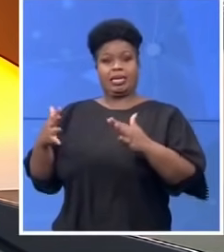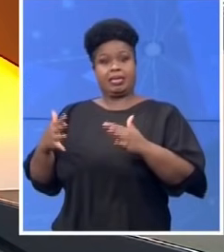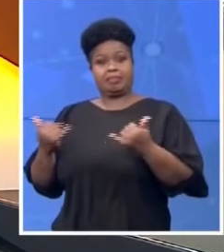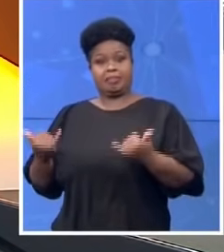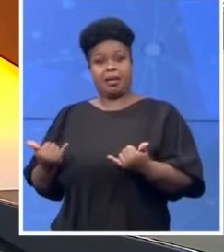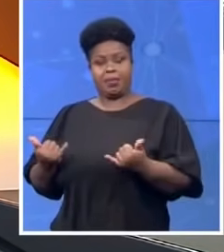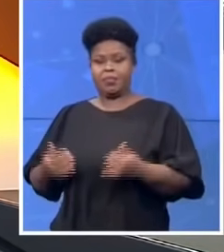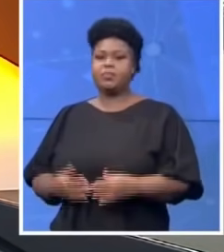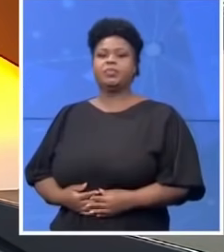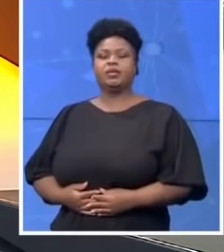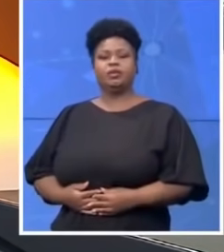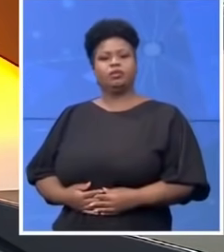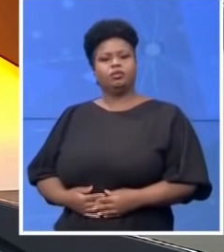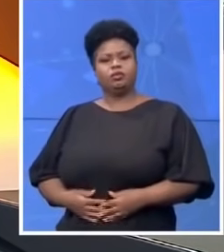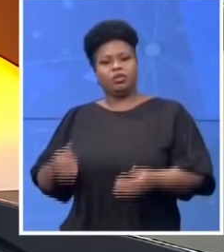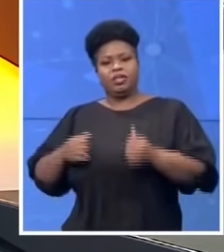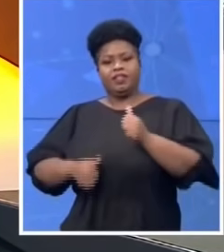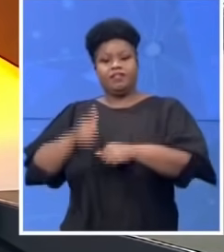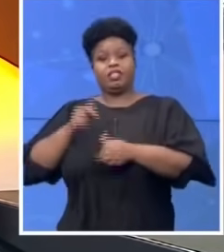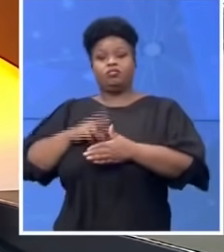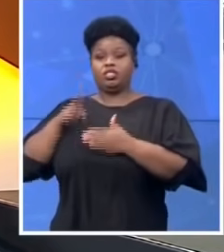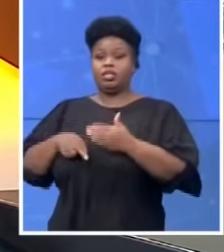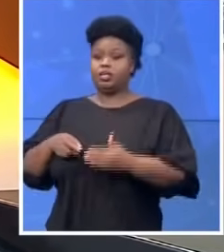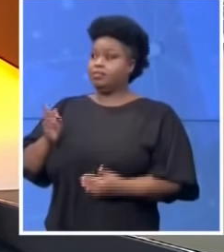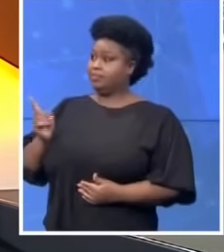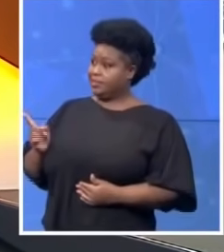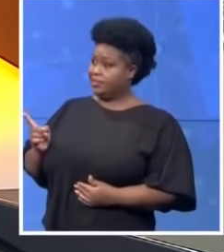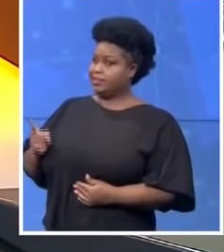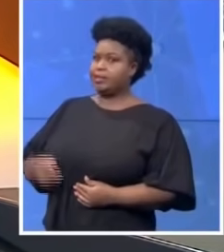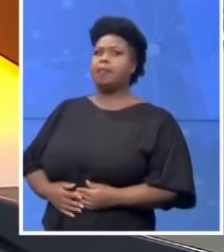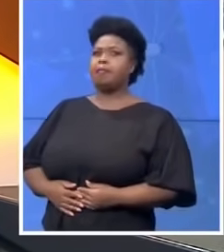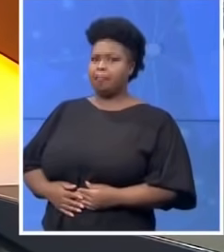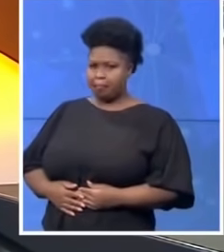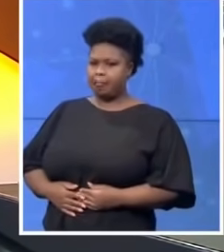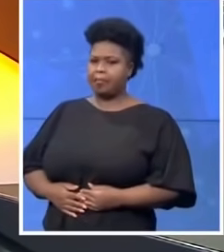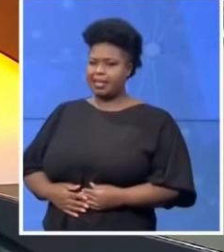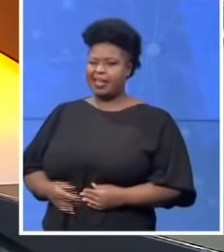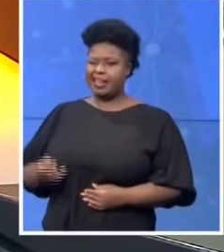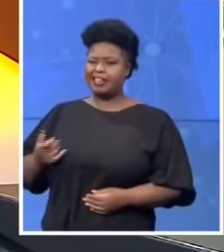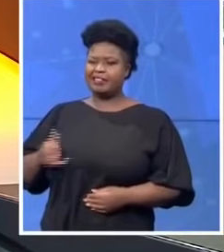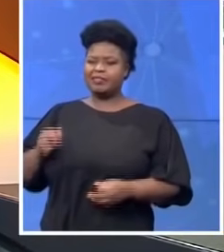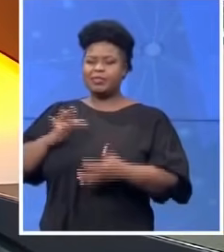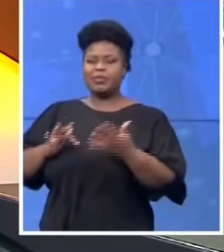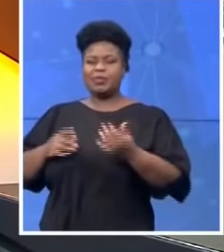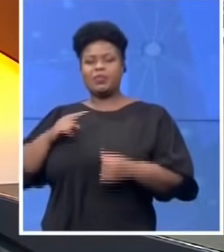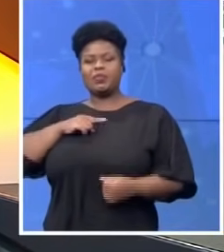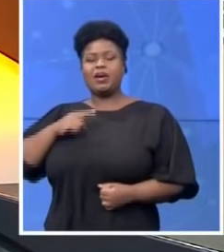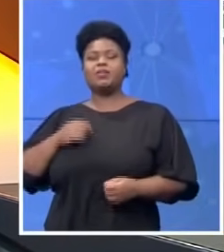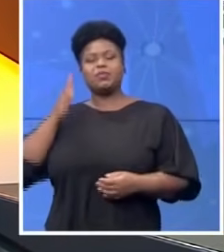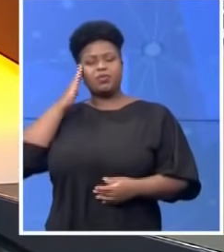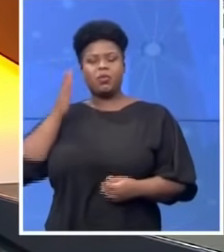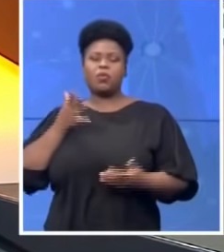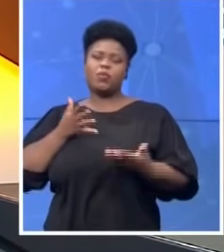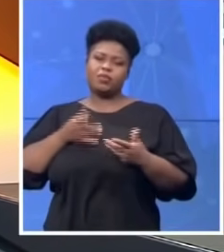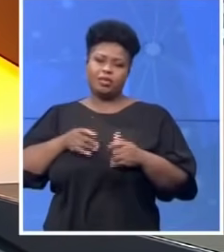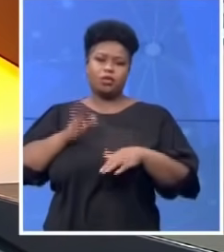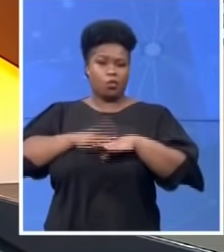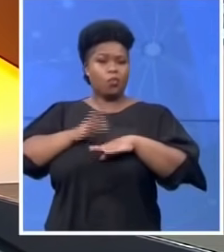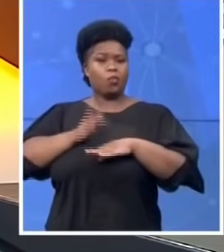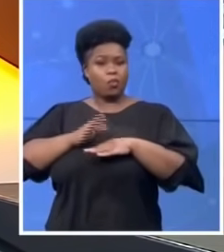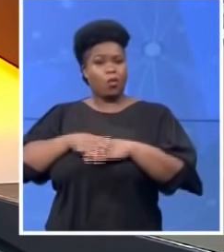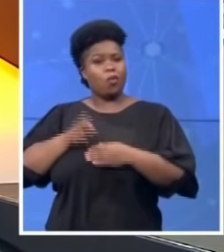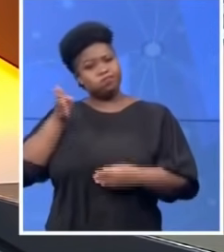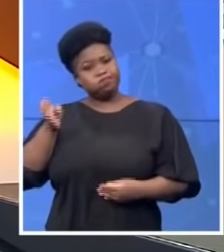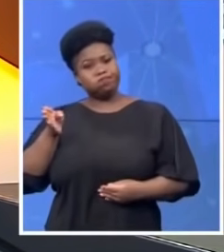mean, this is a tiny, tiny little story Yes. in terms of the bigger picture, but I guess it gives us an indication that things have started